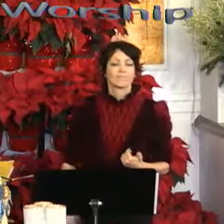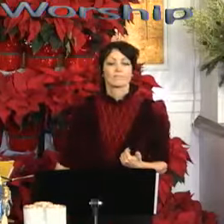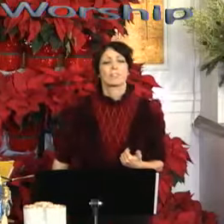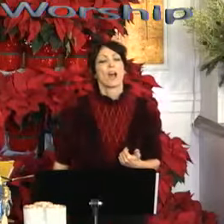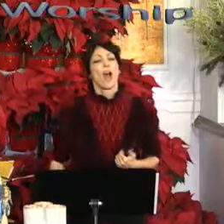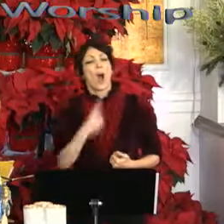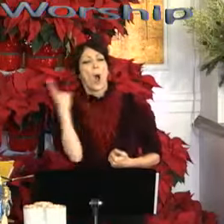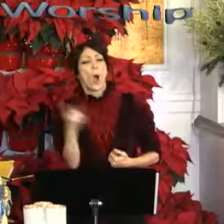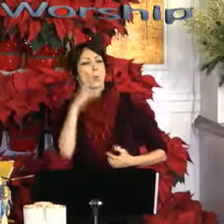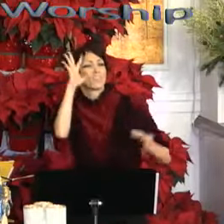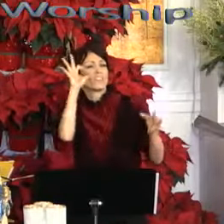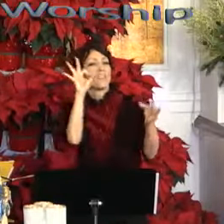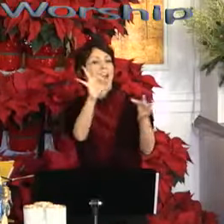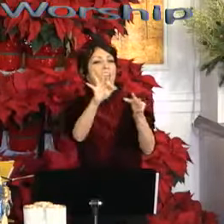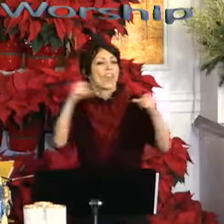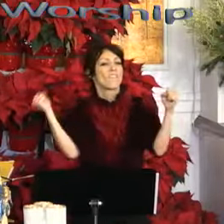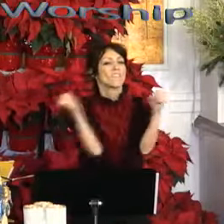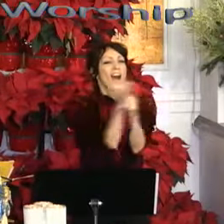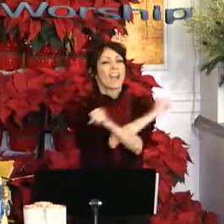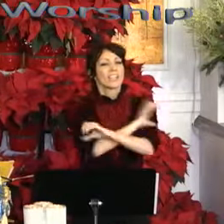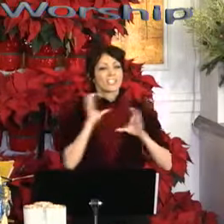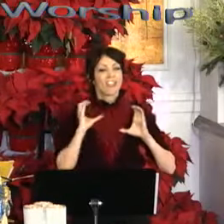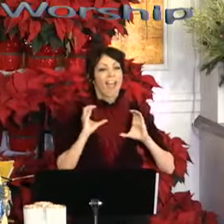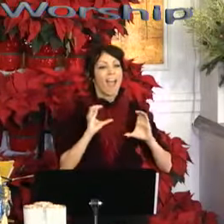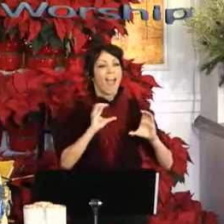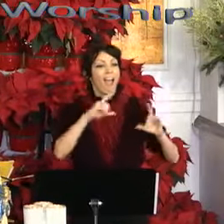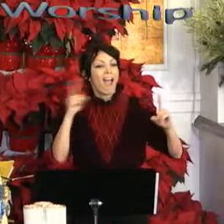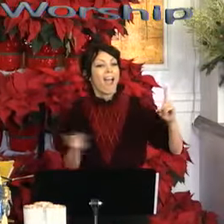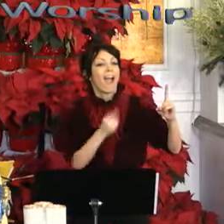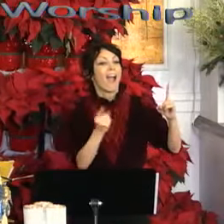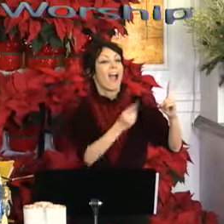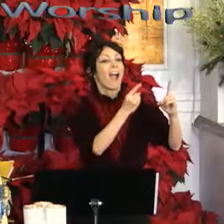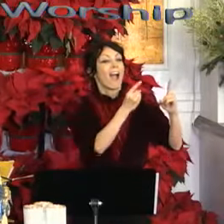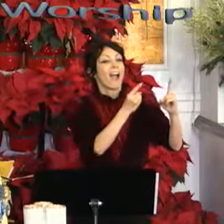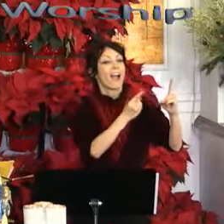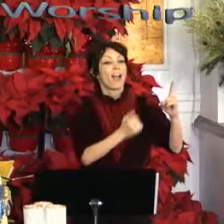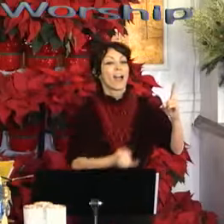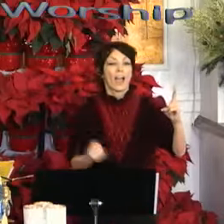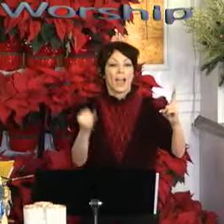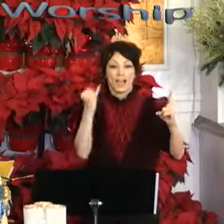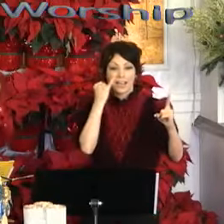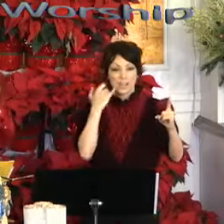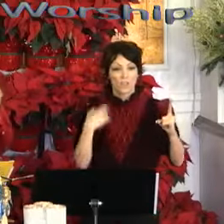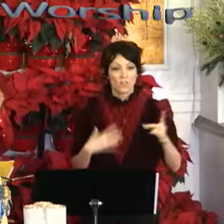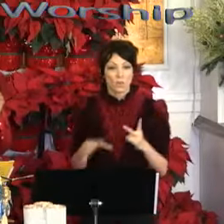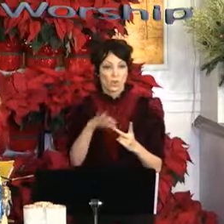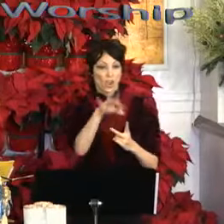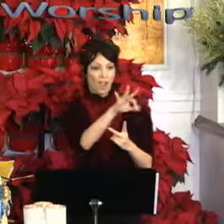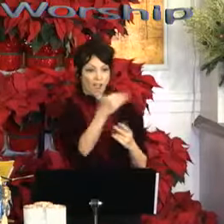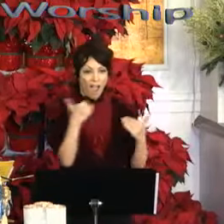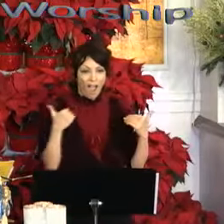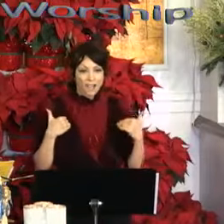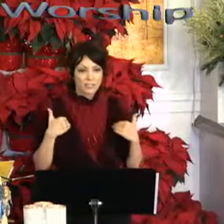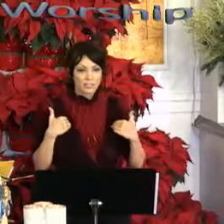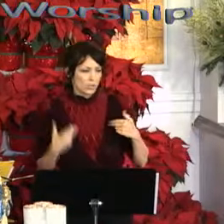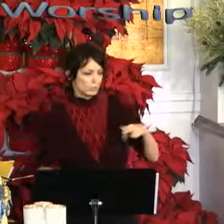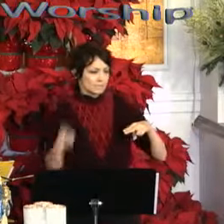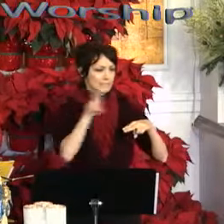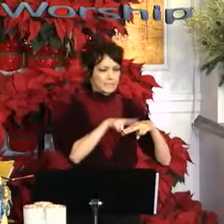that you'll give faith a fighting chance. And when you get the